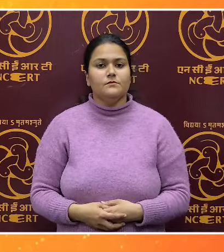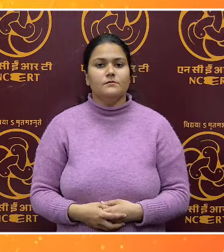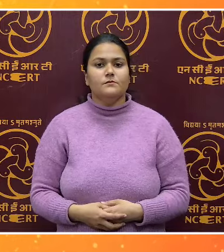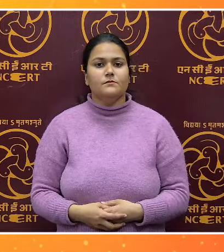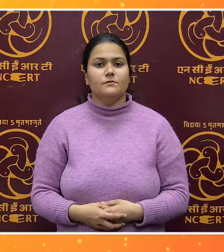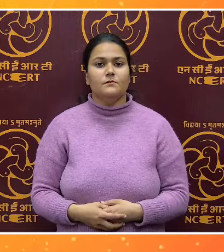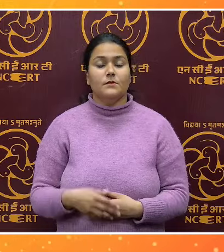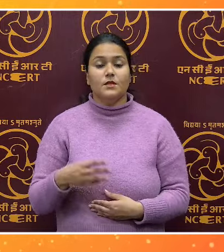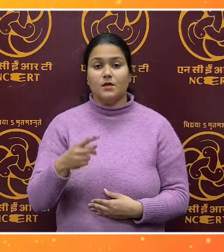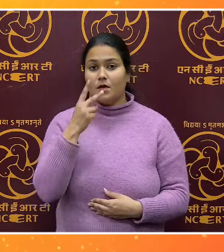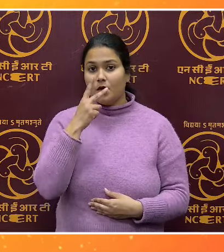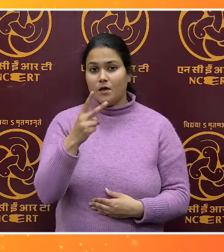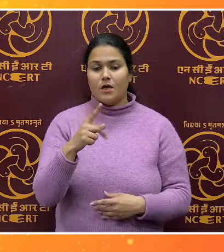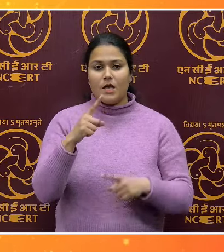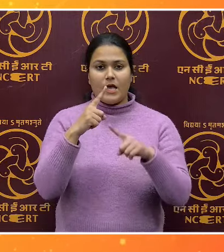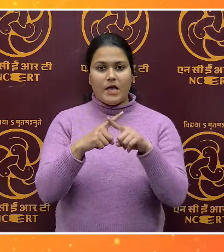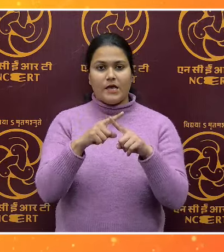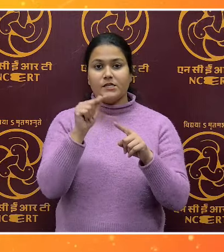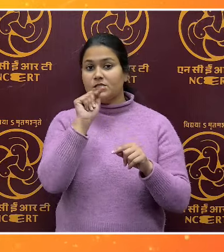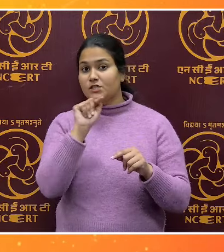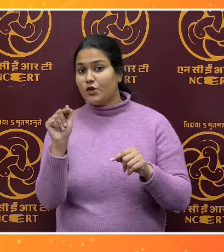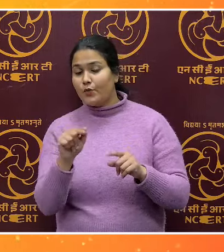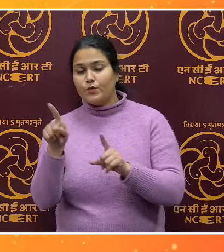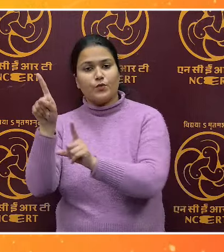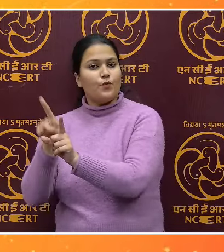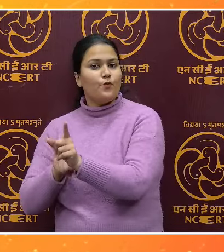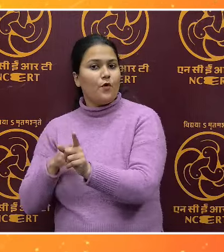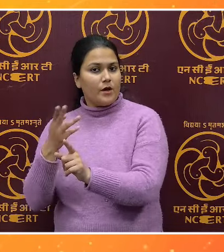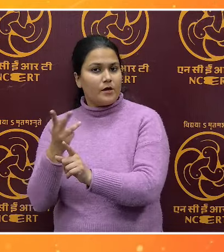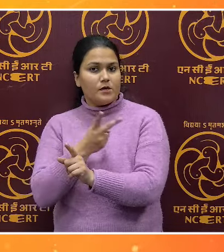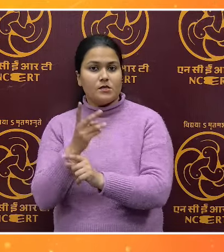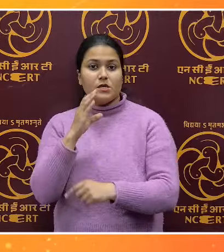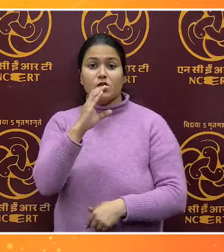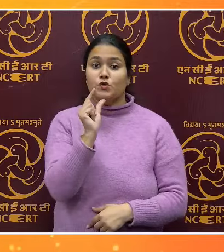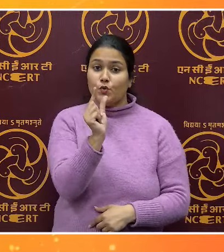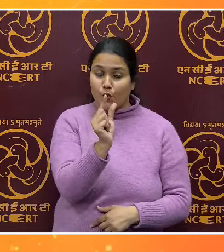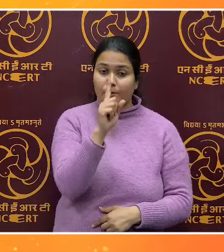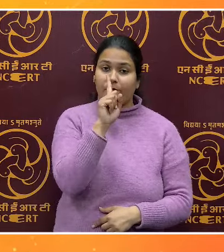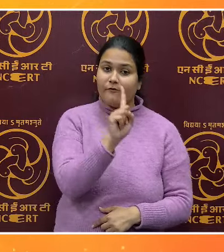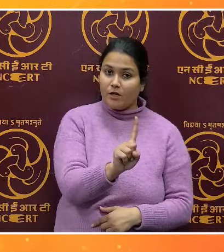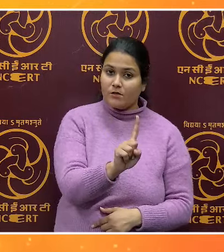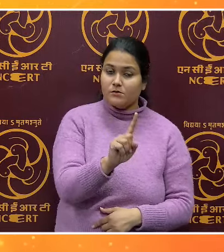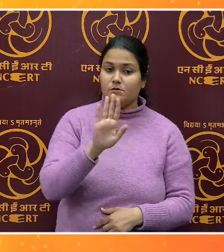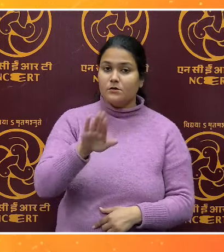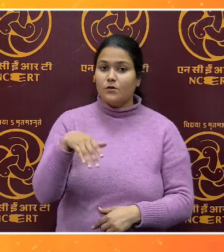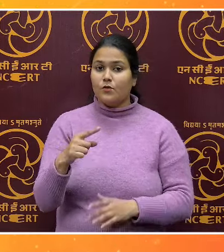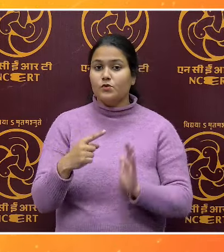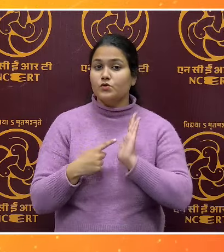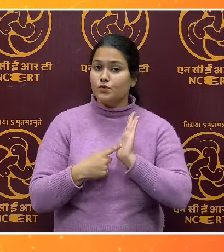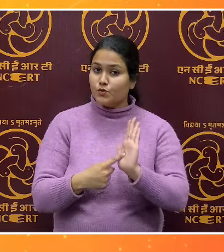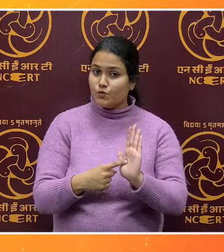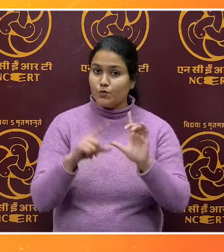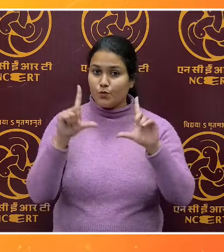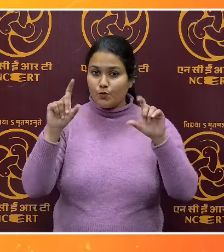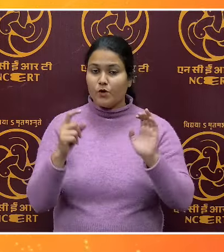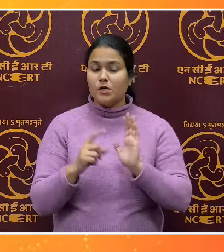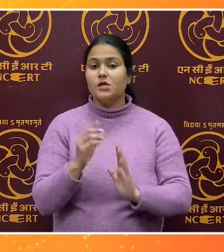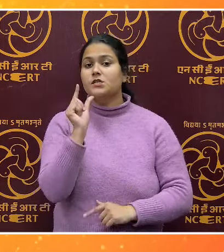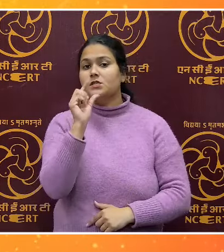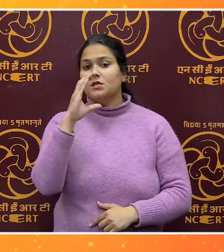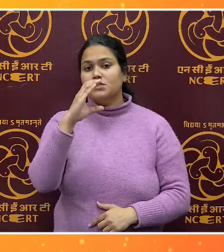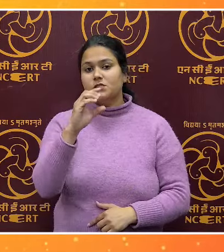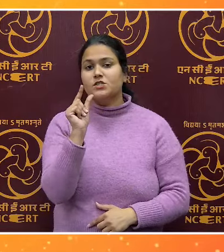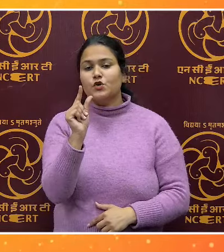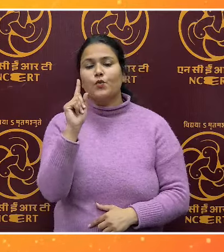Then x will be equal to 1. Oxidation number of copper in this complex will be 1 and represented as Cu1,